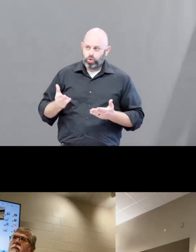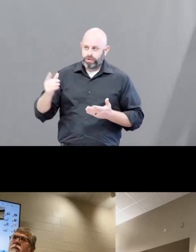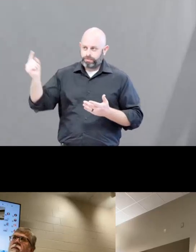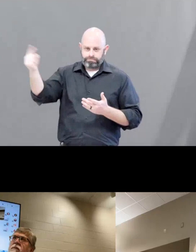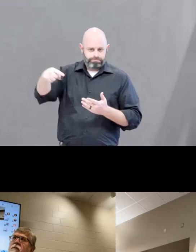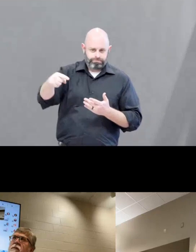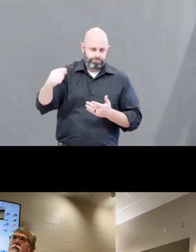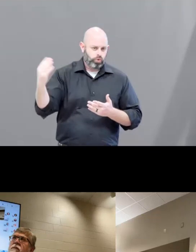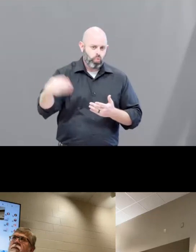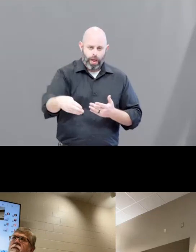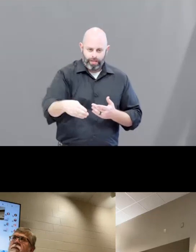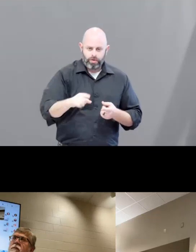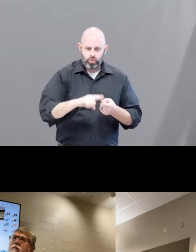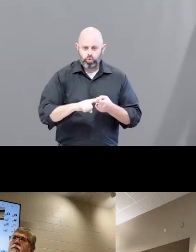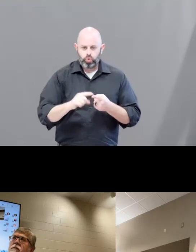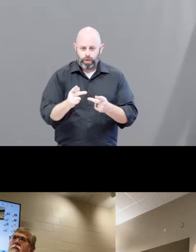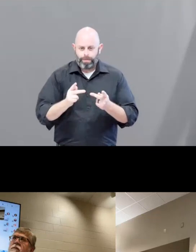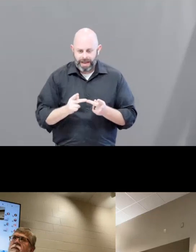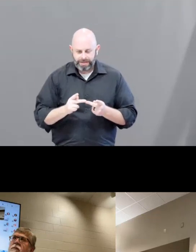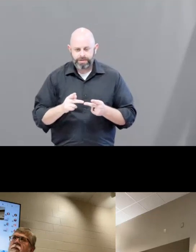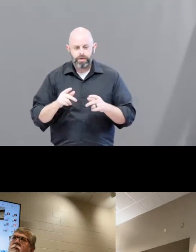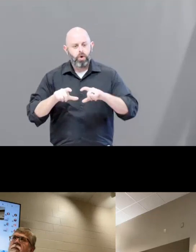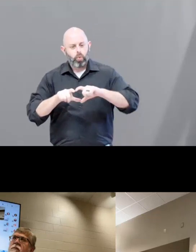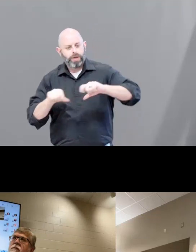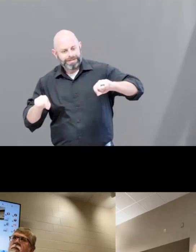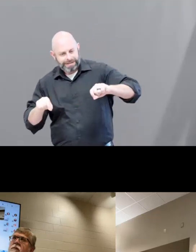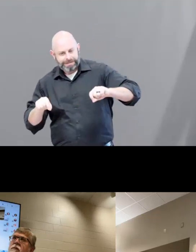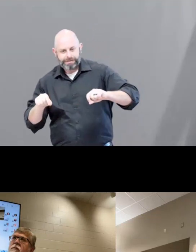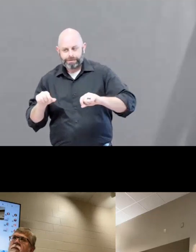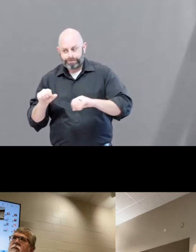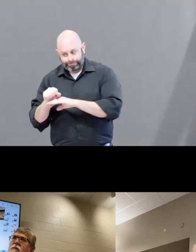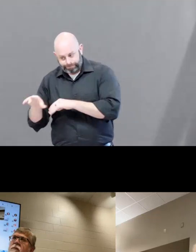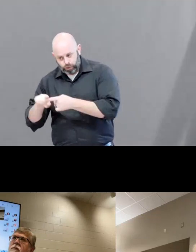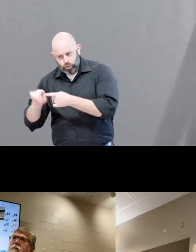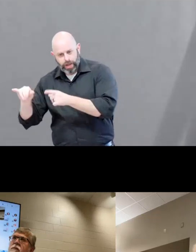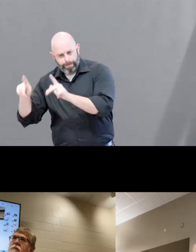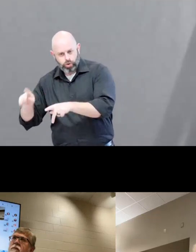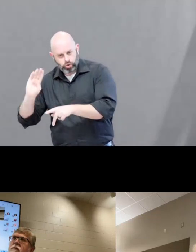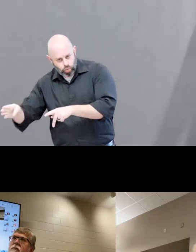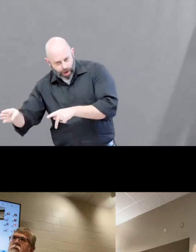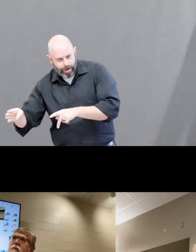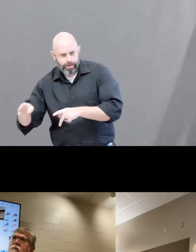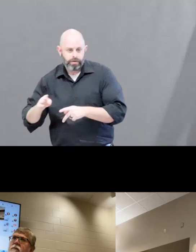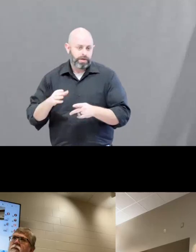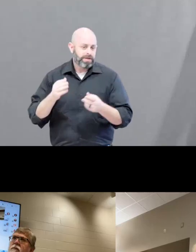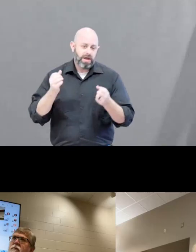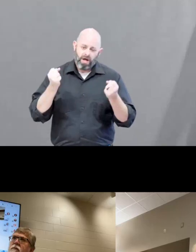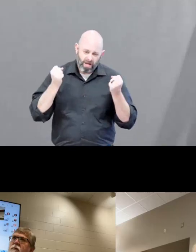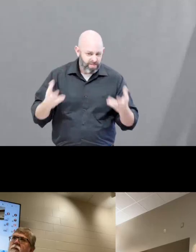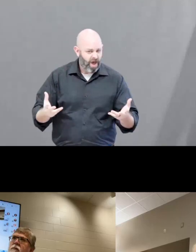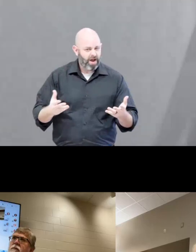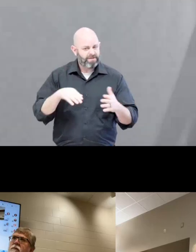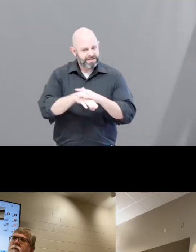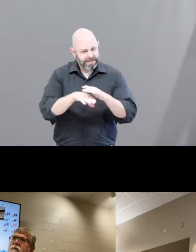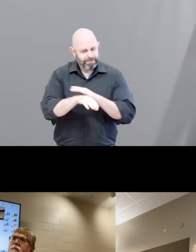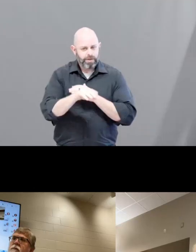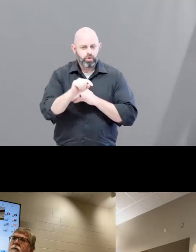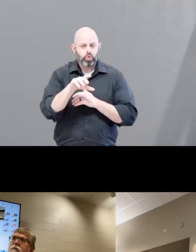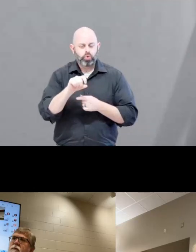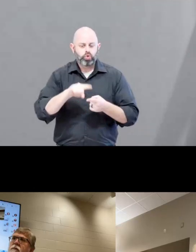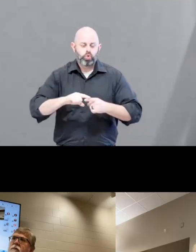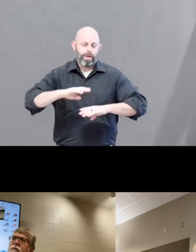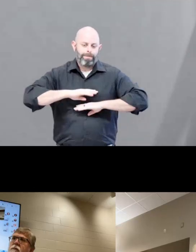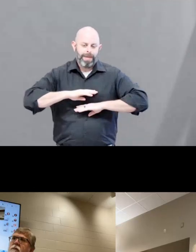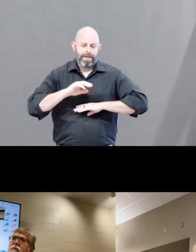Receipts immediately distributed to that person. And it just offers a lot of accessibility tools to meet